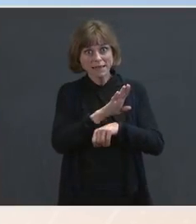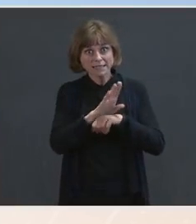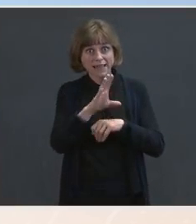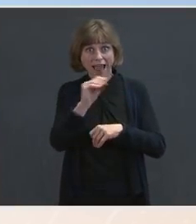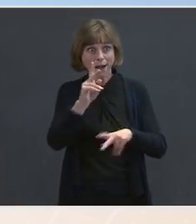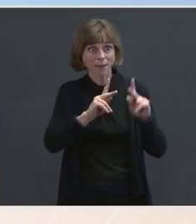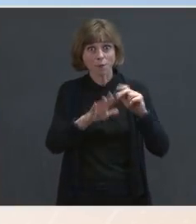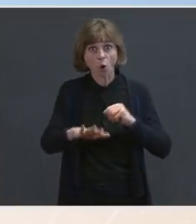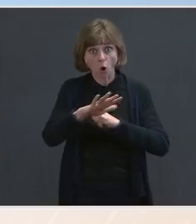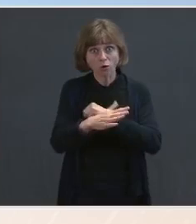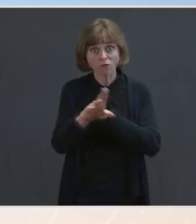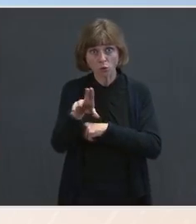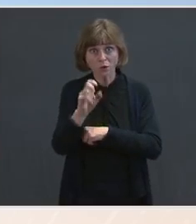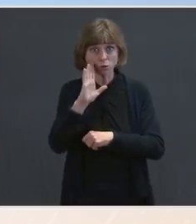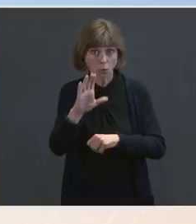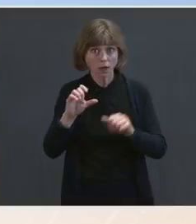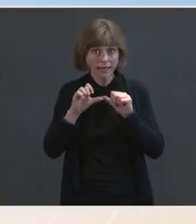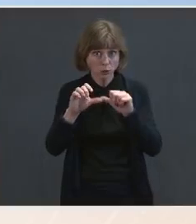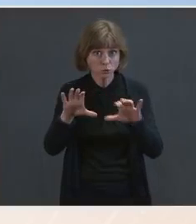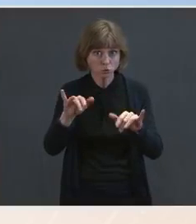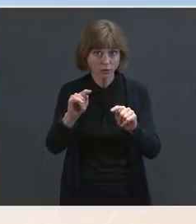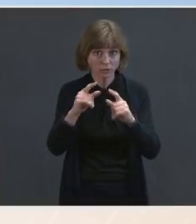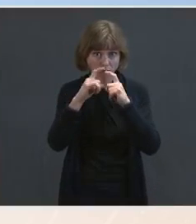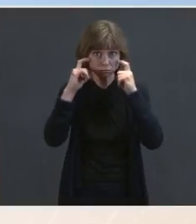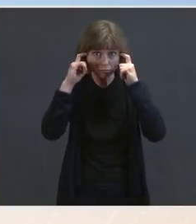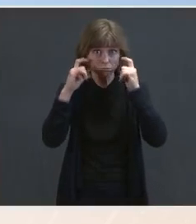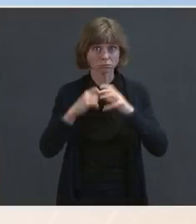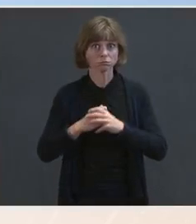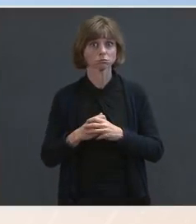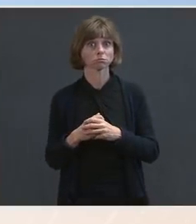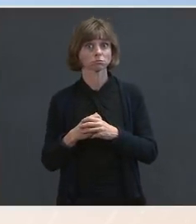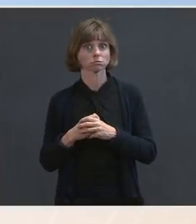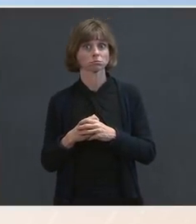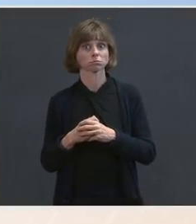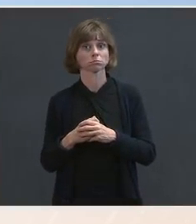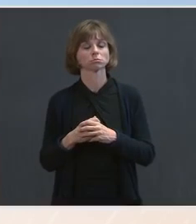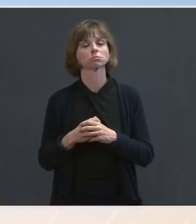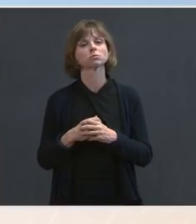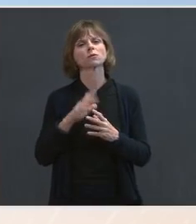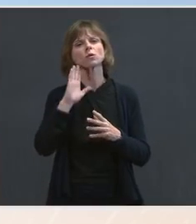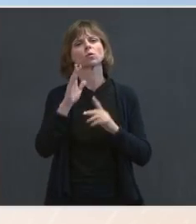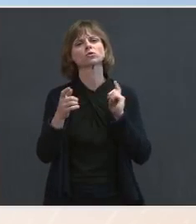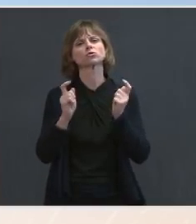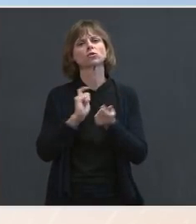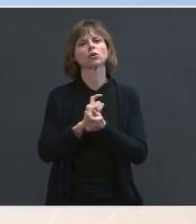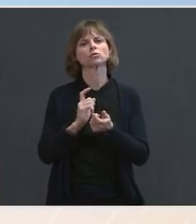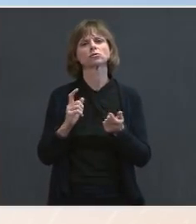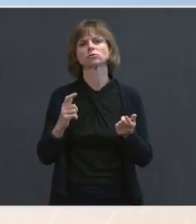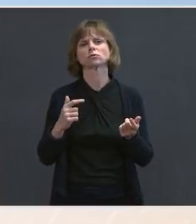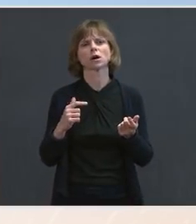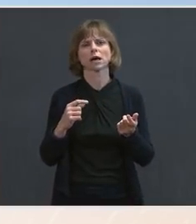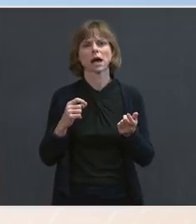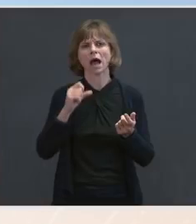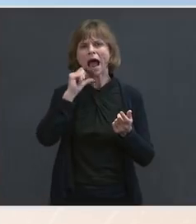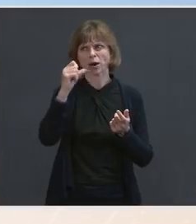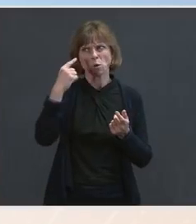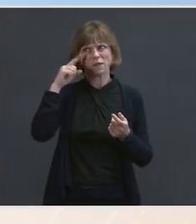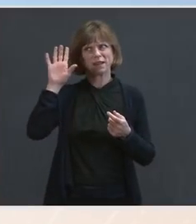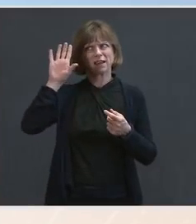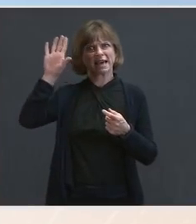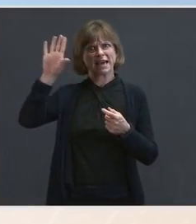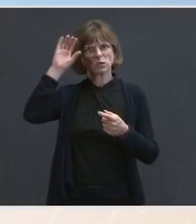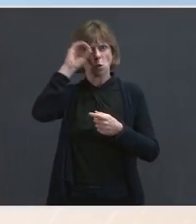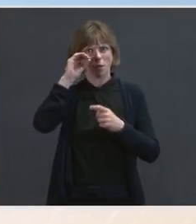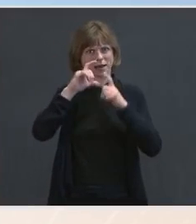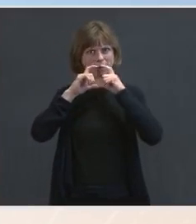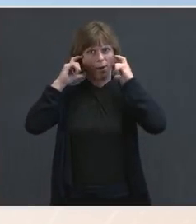he reached out to Governors Reeves and Abbott to convince them to try and change course here? I don't think his view on mask wearing is a